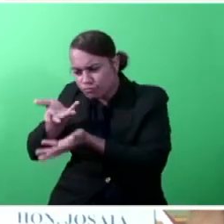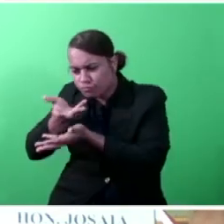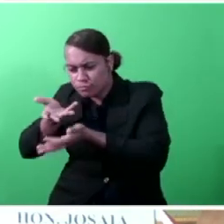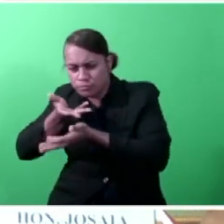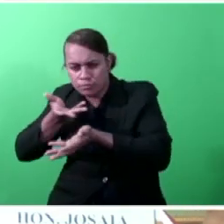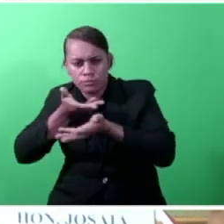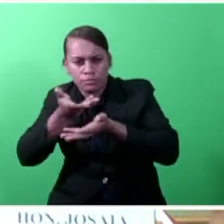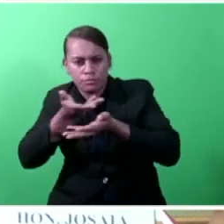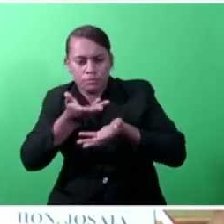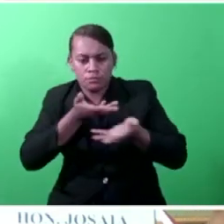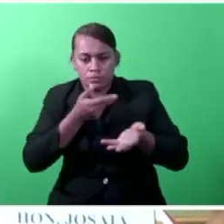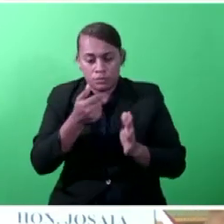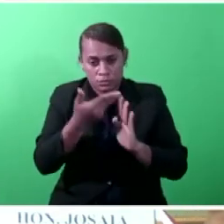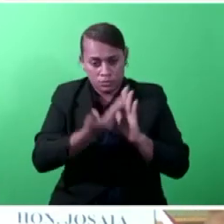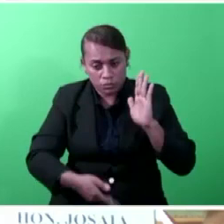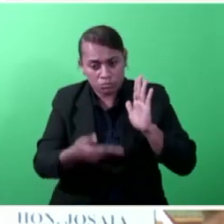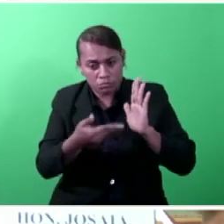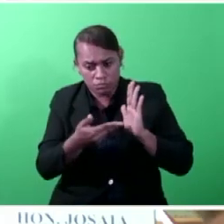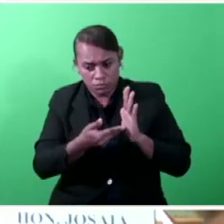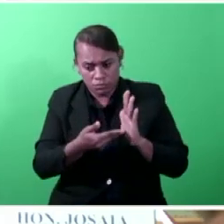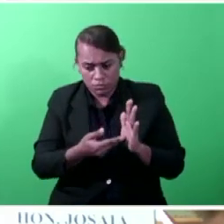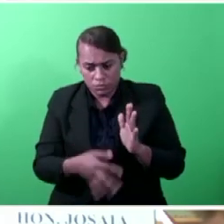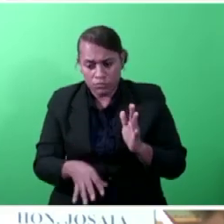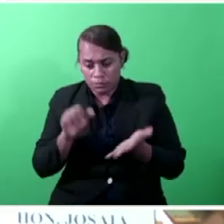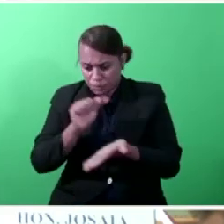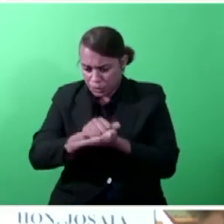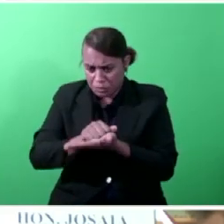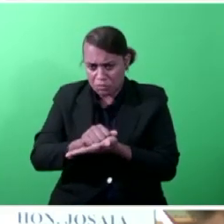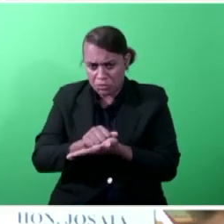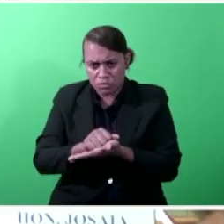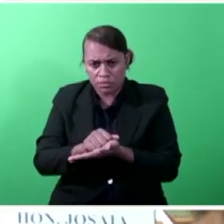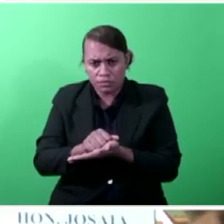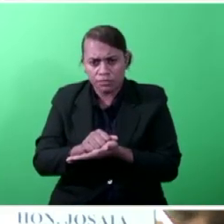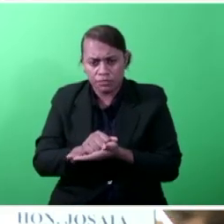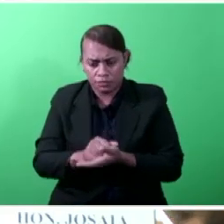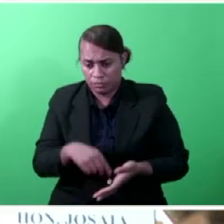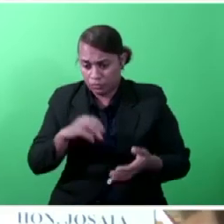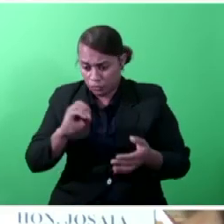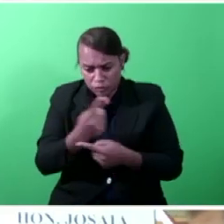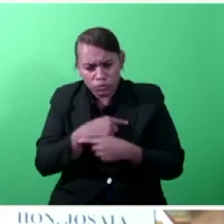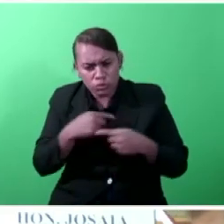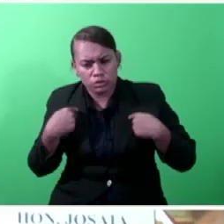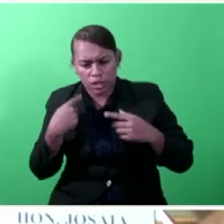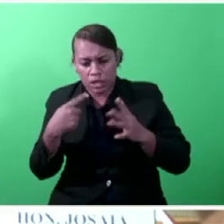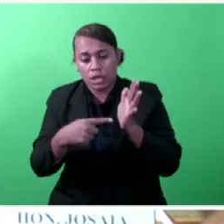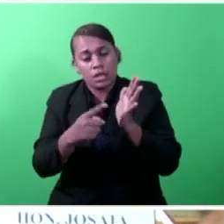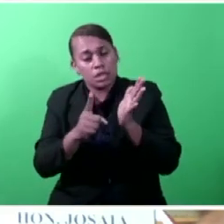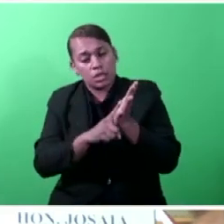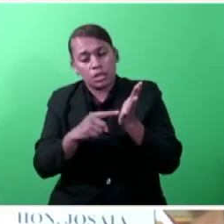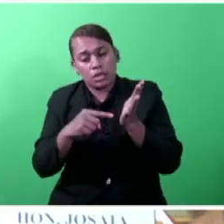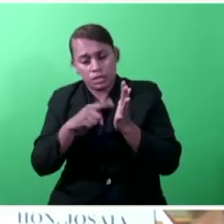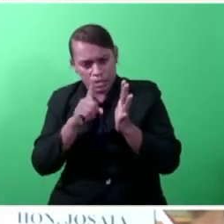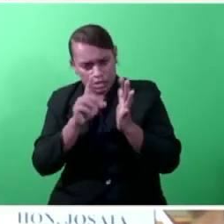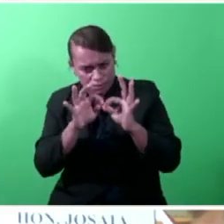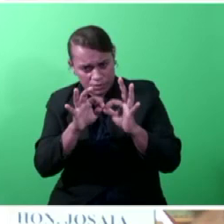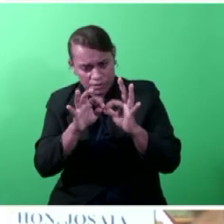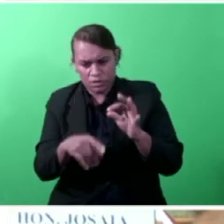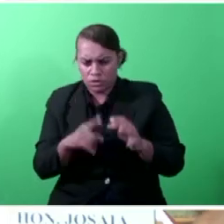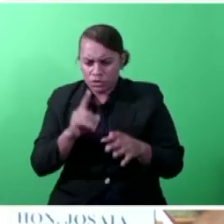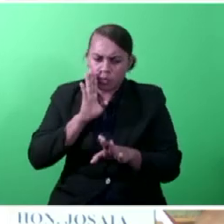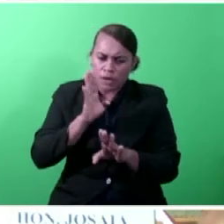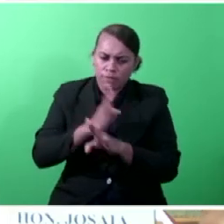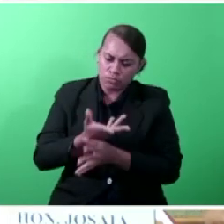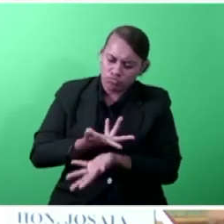bill again. We've already had responses from, for example, organizations like TLTB, the private sector,